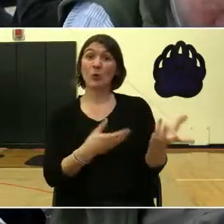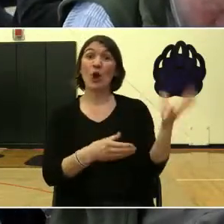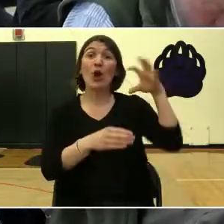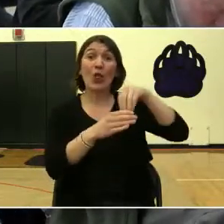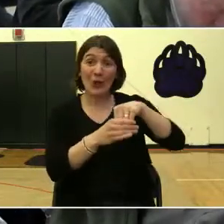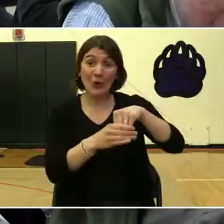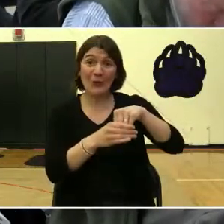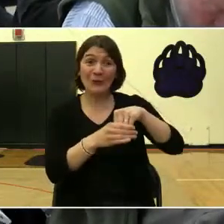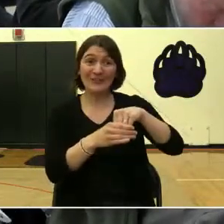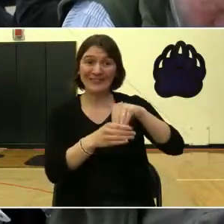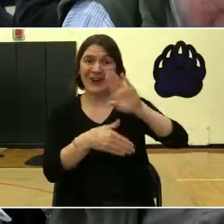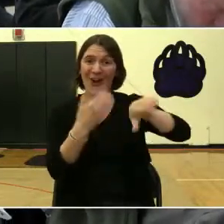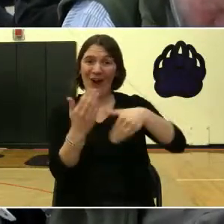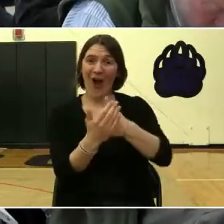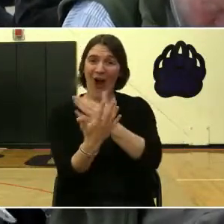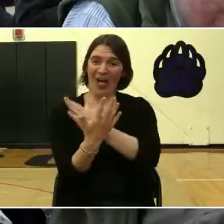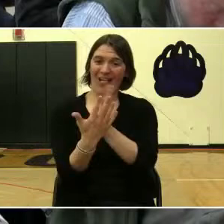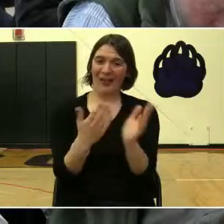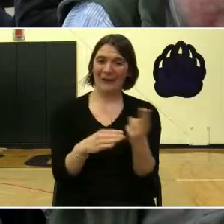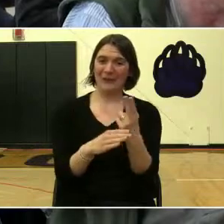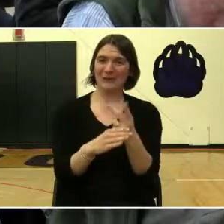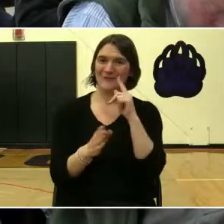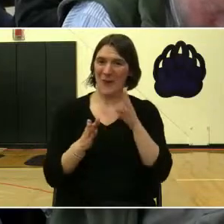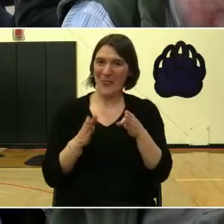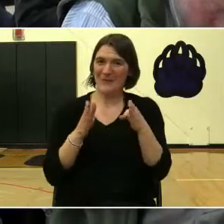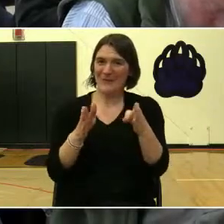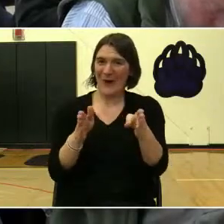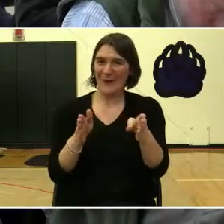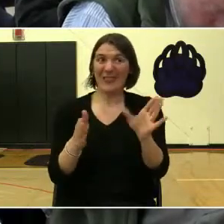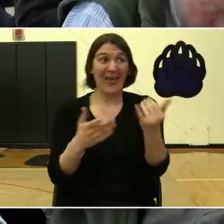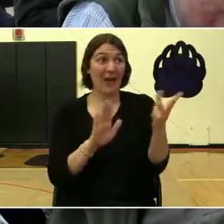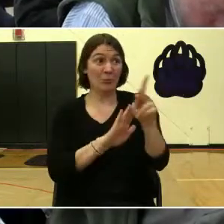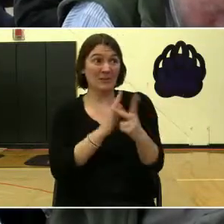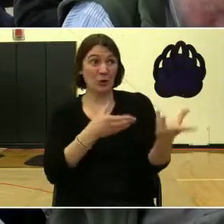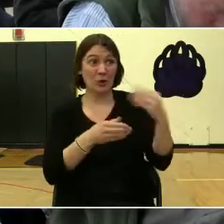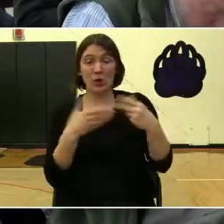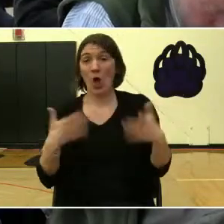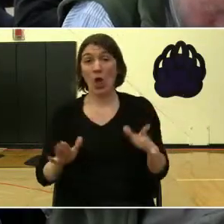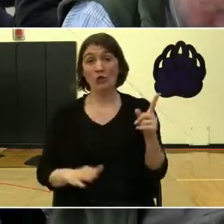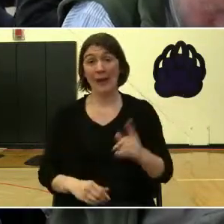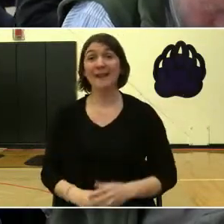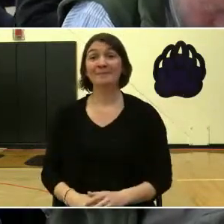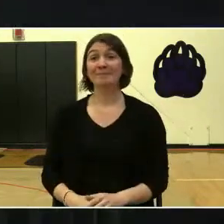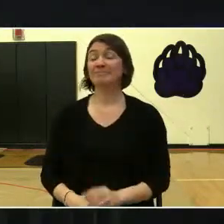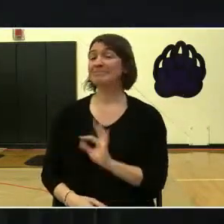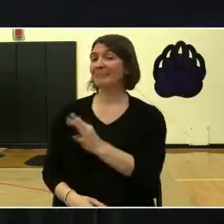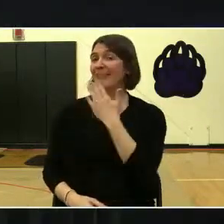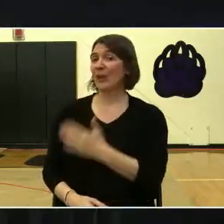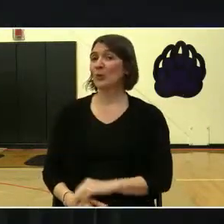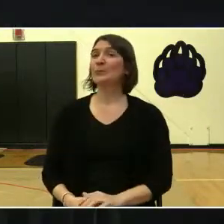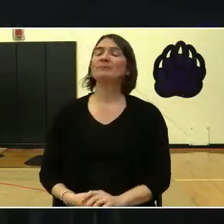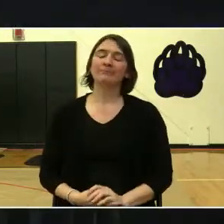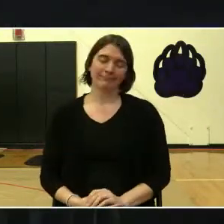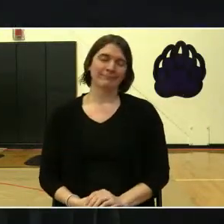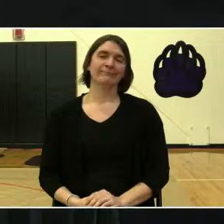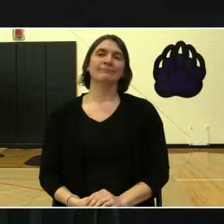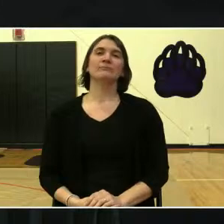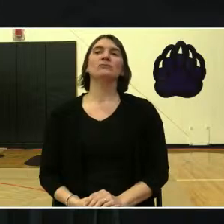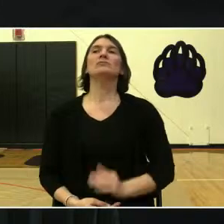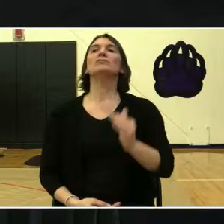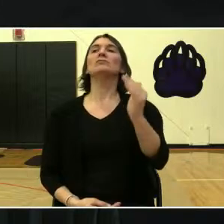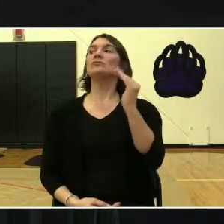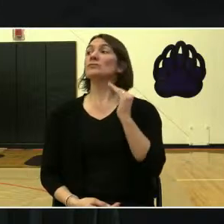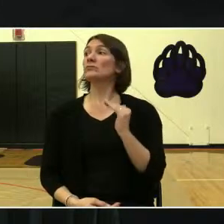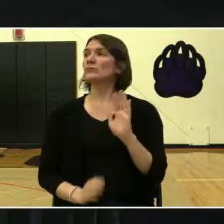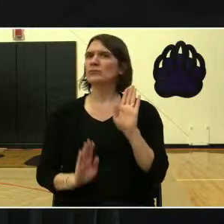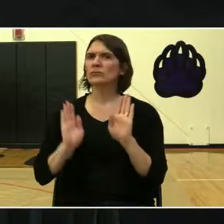incorporate these these principles that we're talking about anyway so thank you thank you